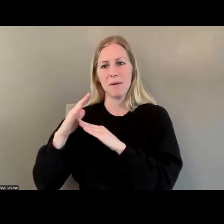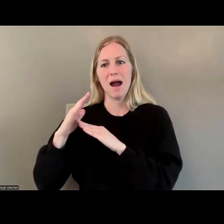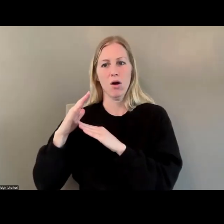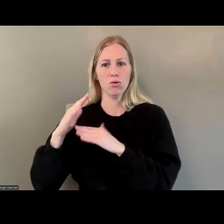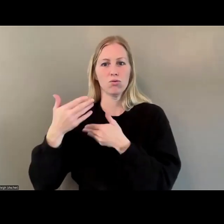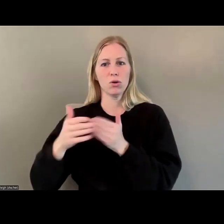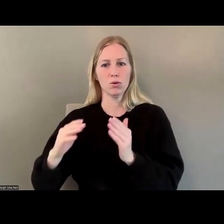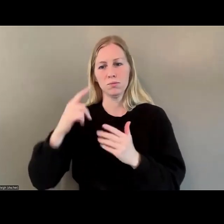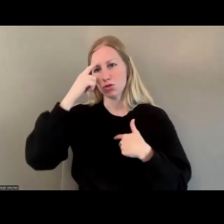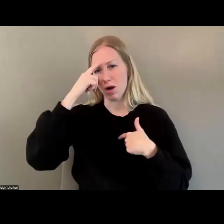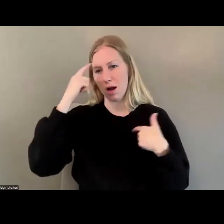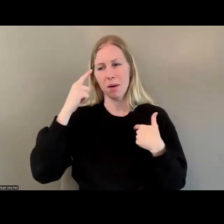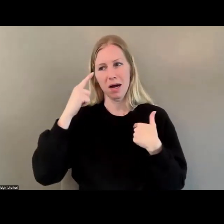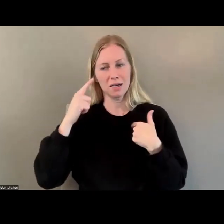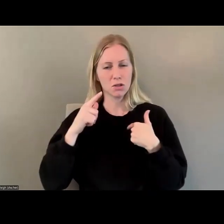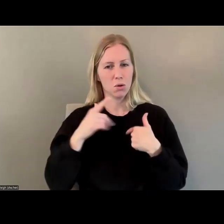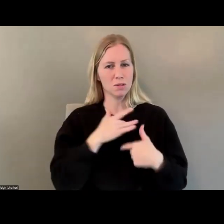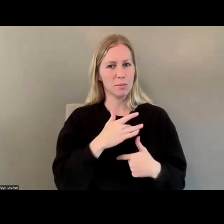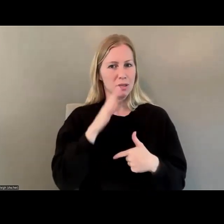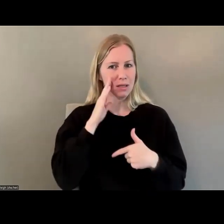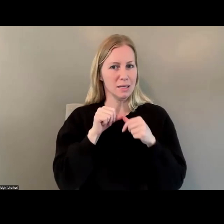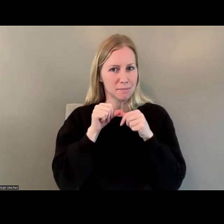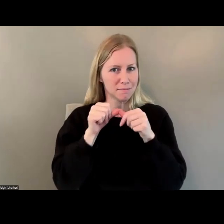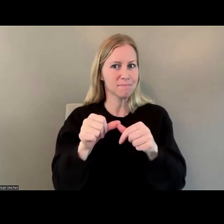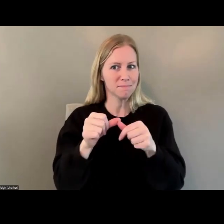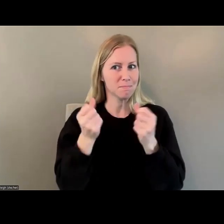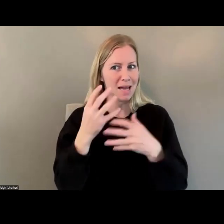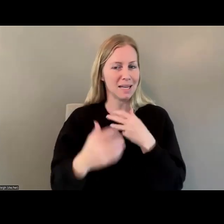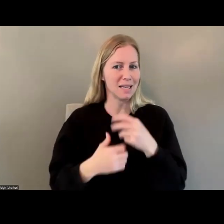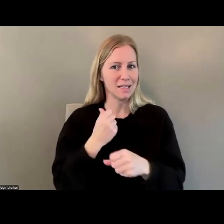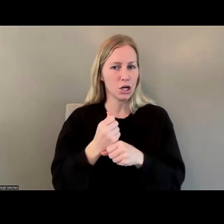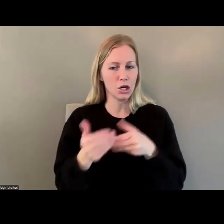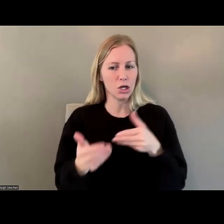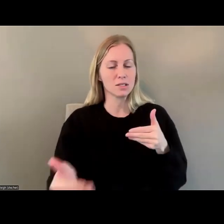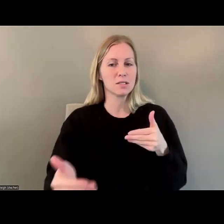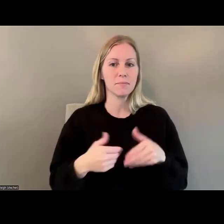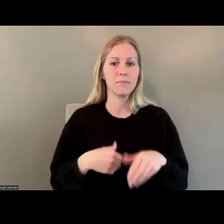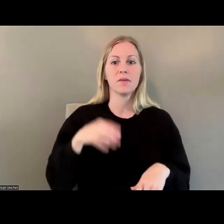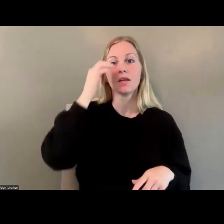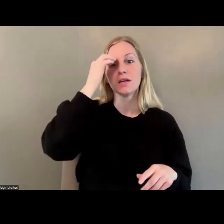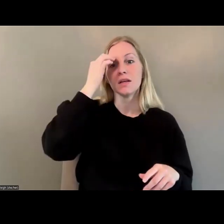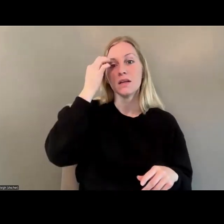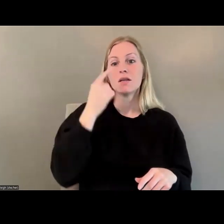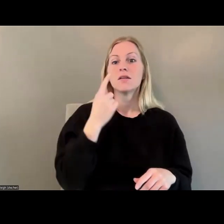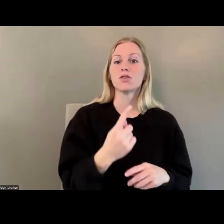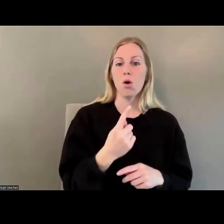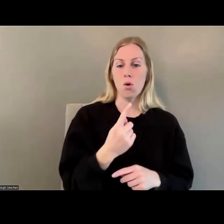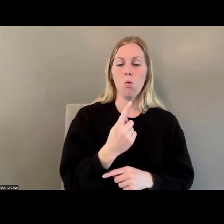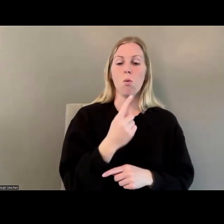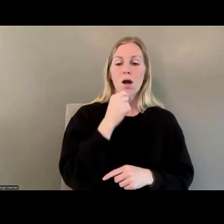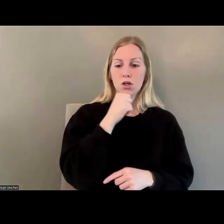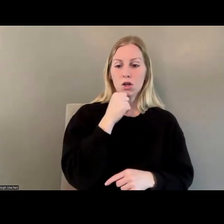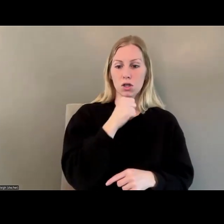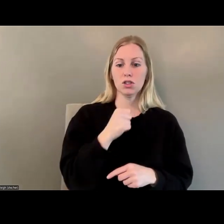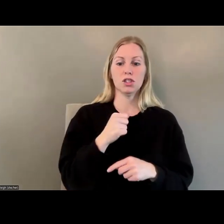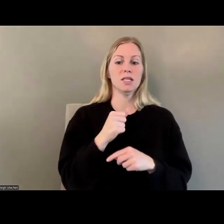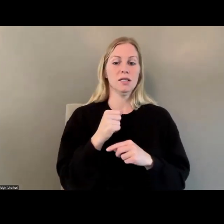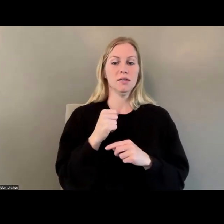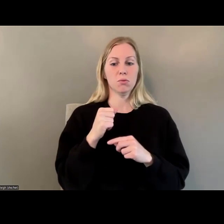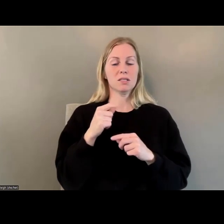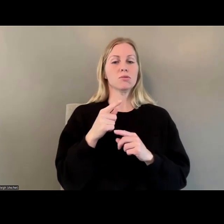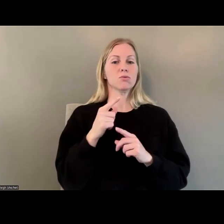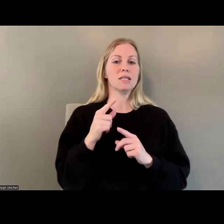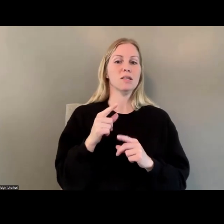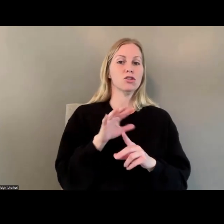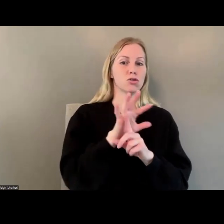parents that I spoke with shared her daughter's story. Her daughter began being restrained and secluded in kindergarten. When she was 11, after a